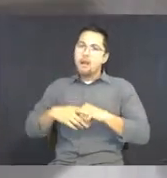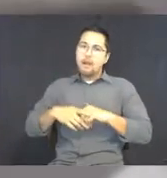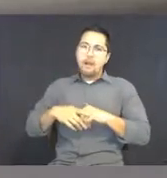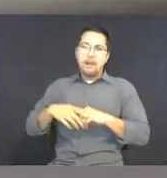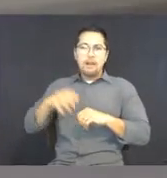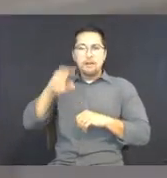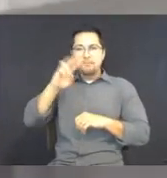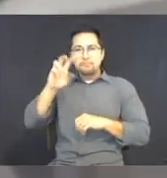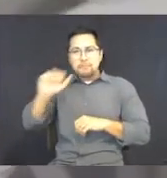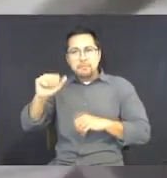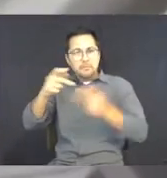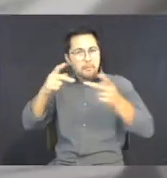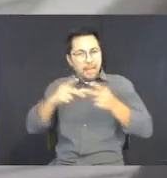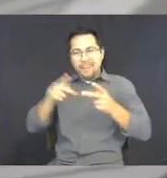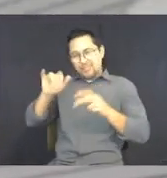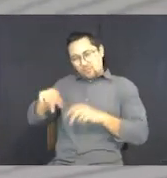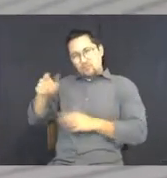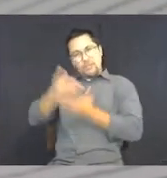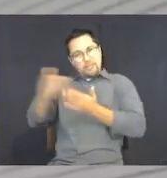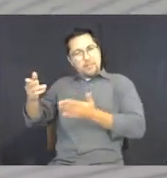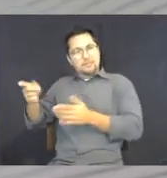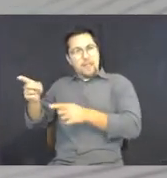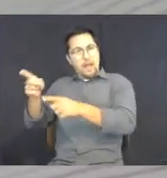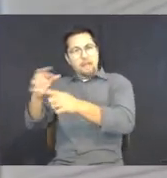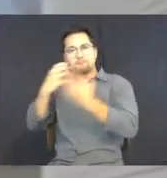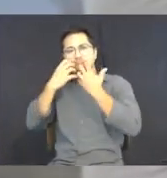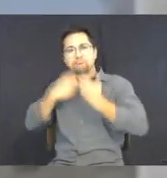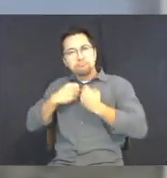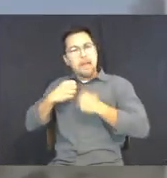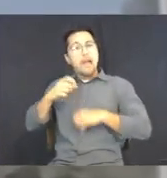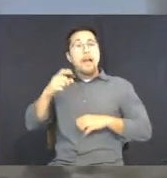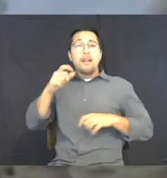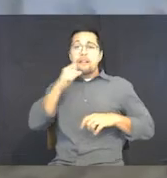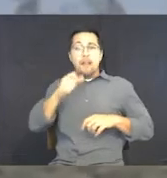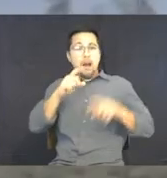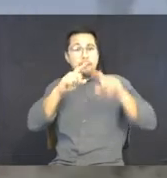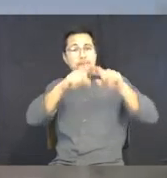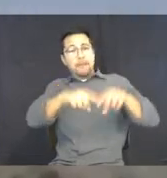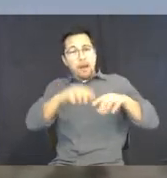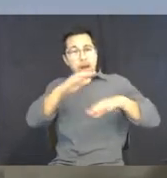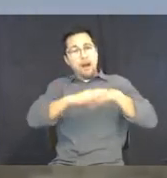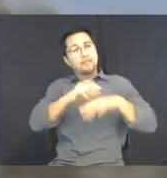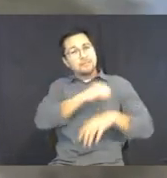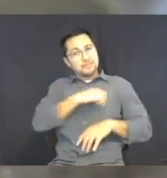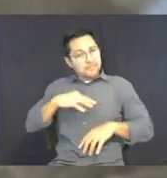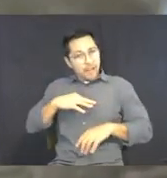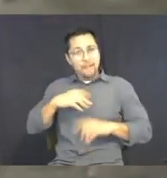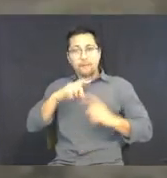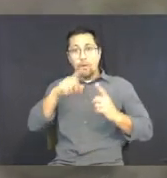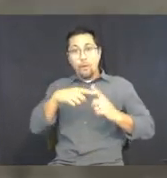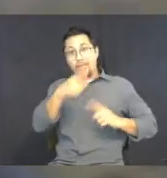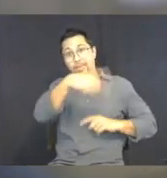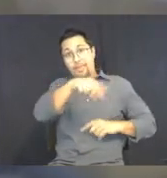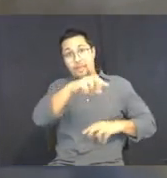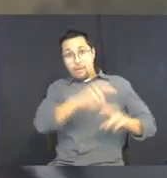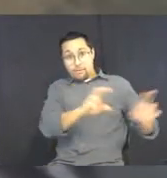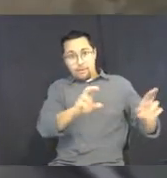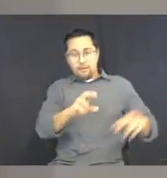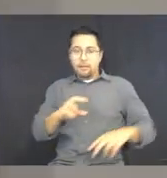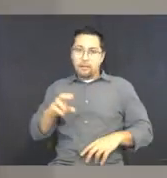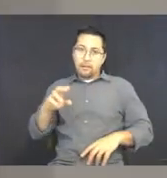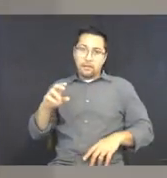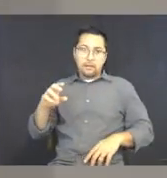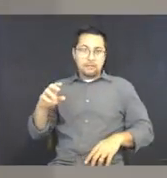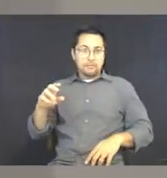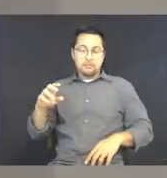good. Wildwood went through an accreditation with CQL, and Steve was a part of the POMS interview